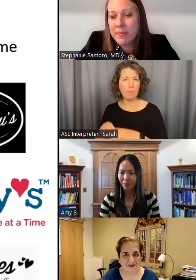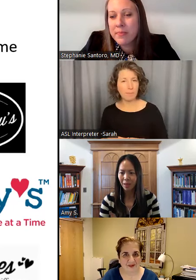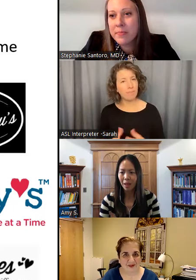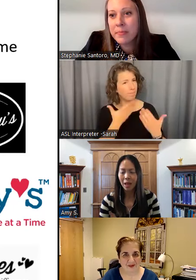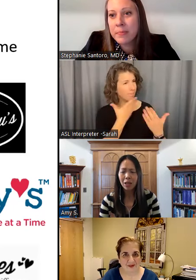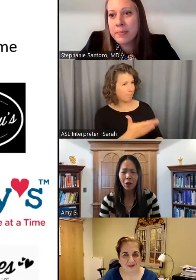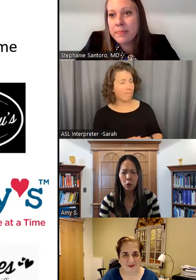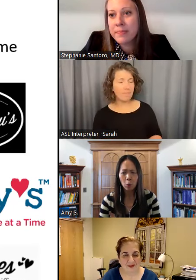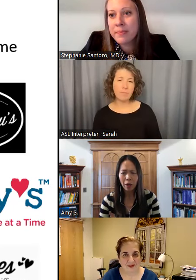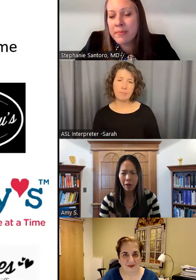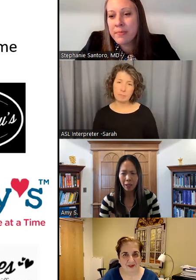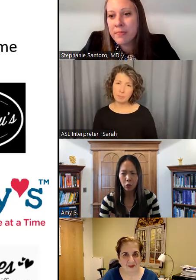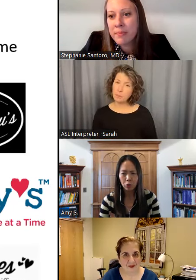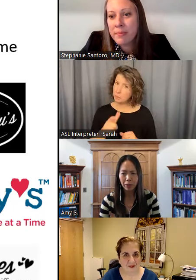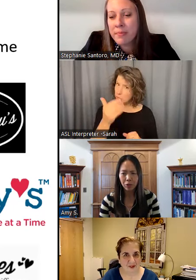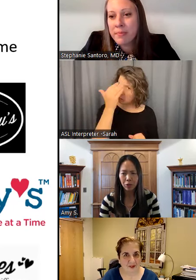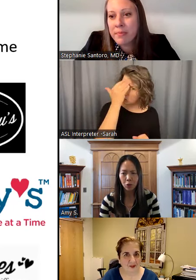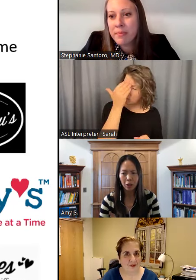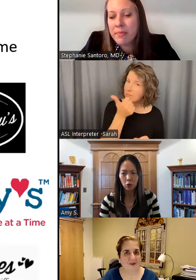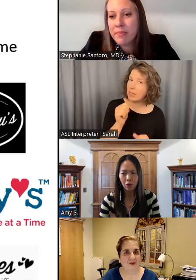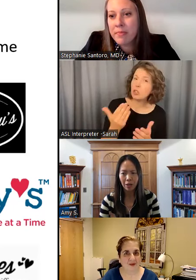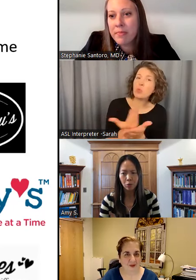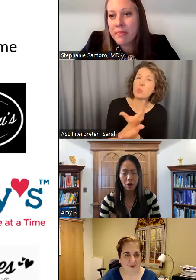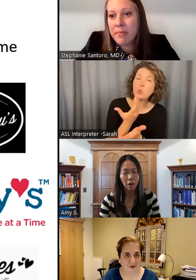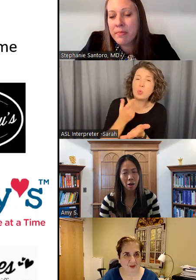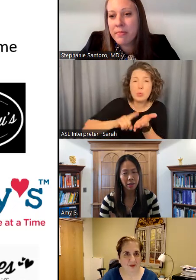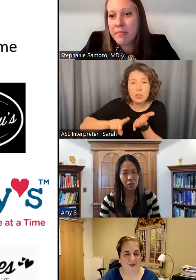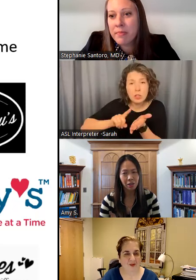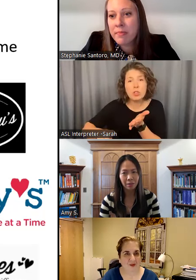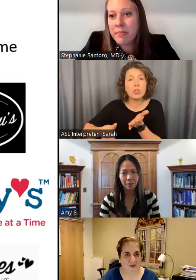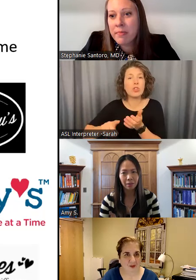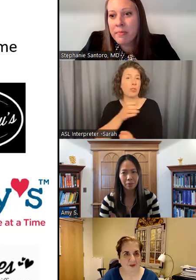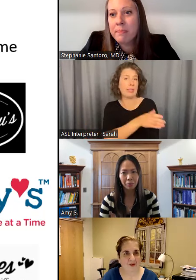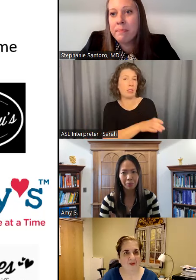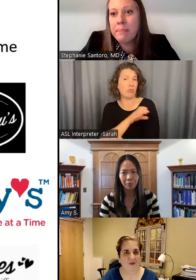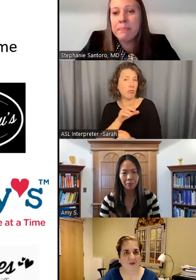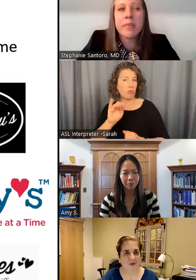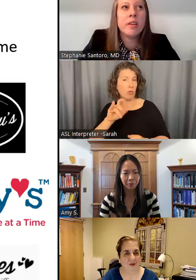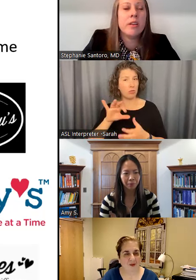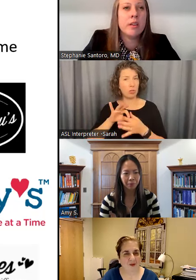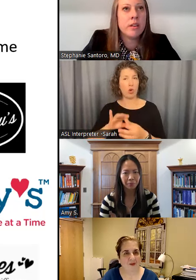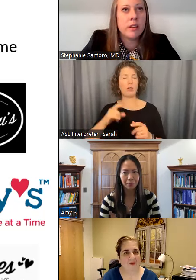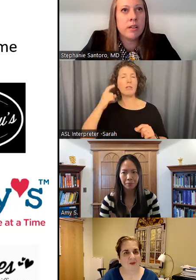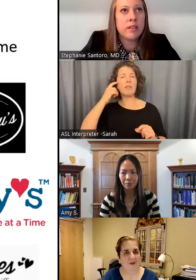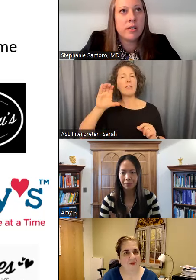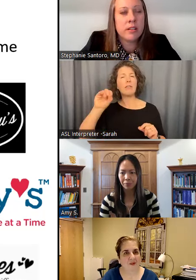you. And are you aware of any new research or clinical trials regarding cognition?